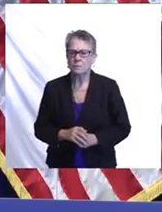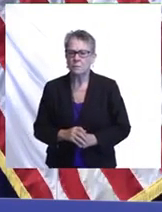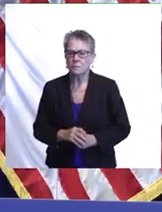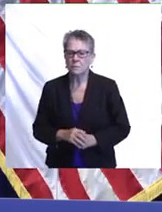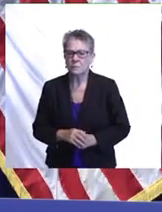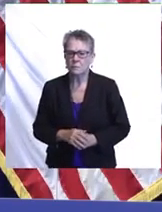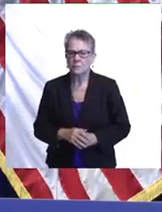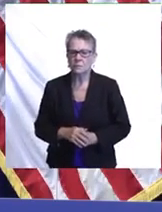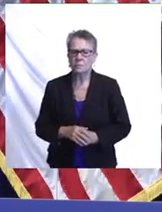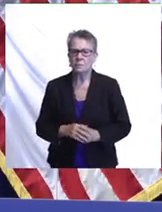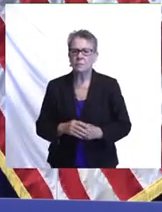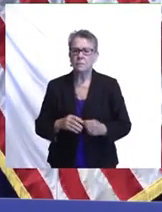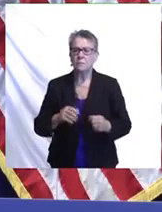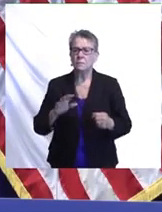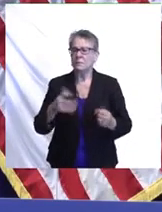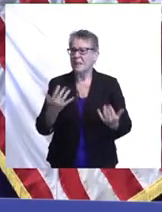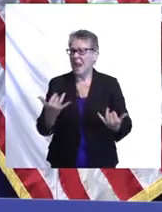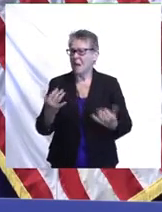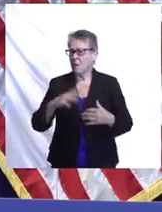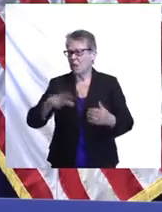38%,